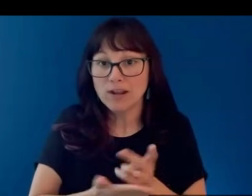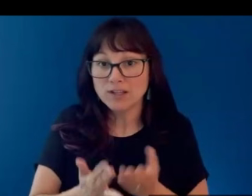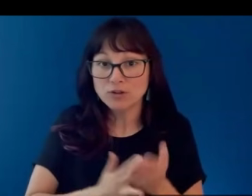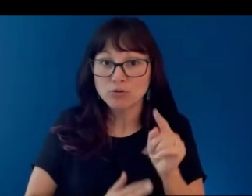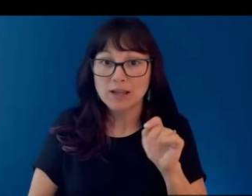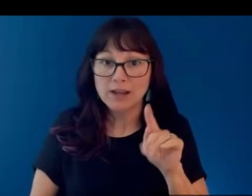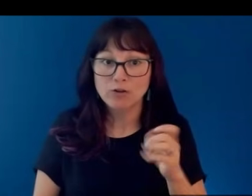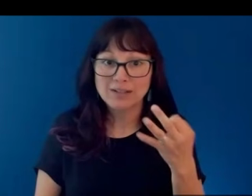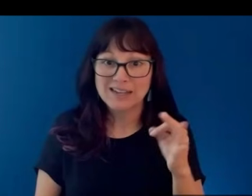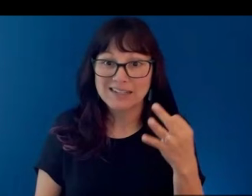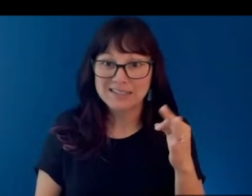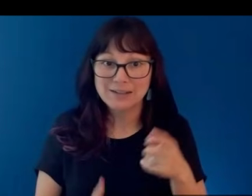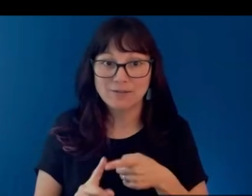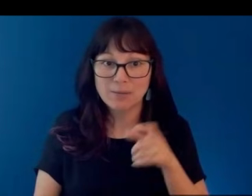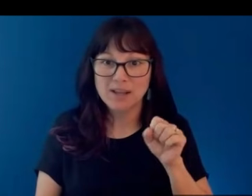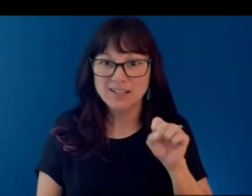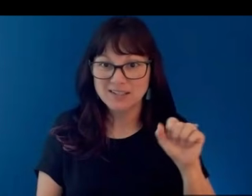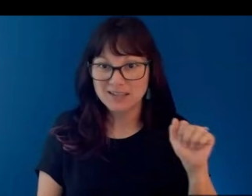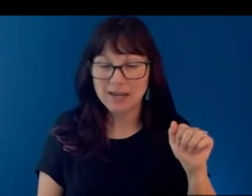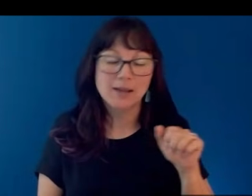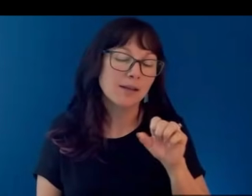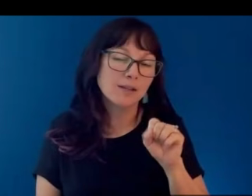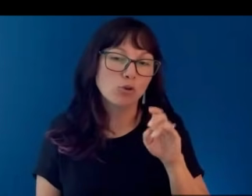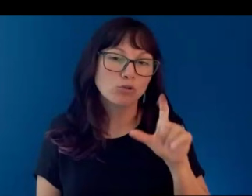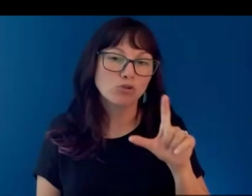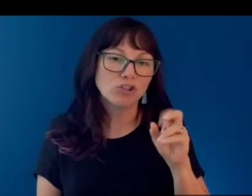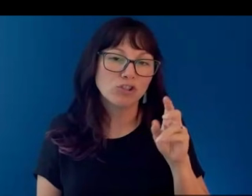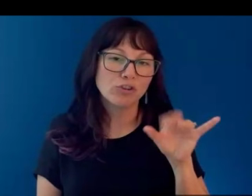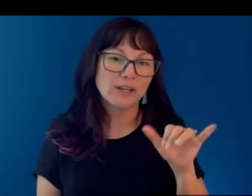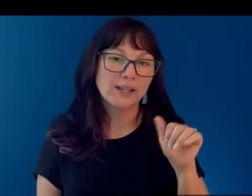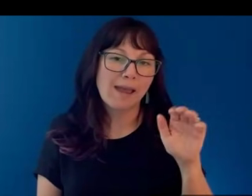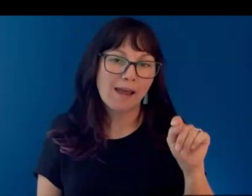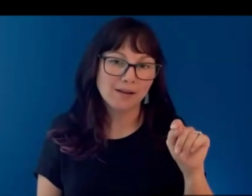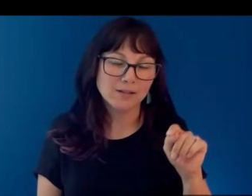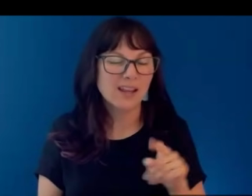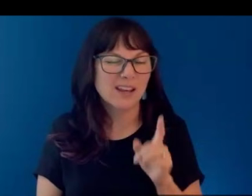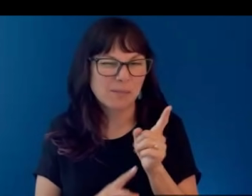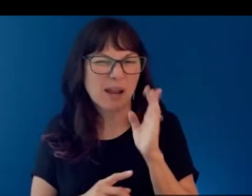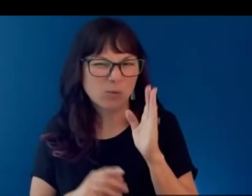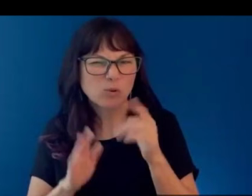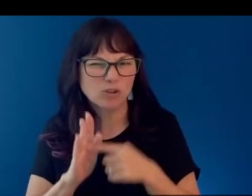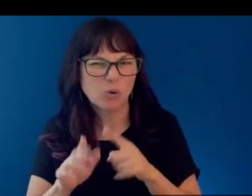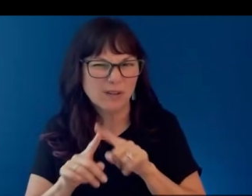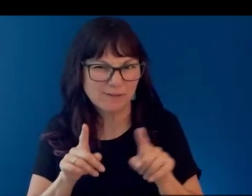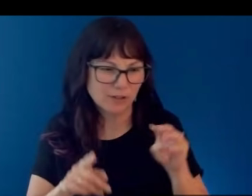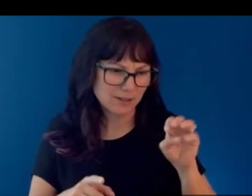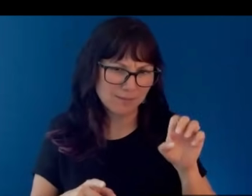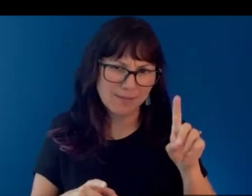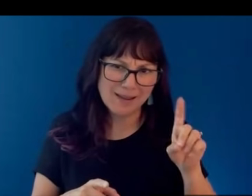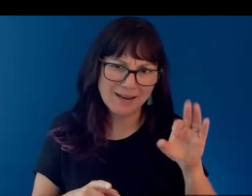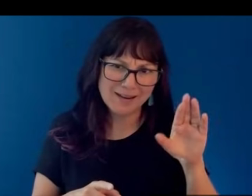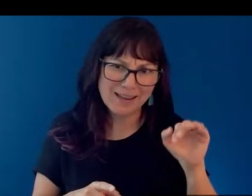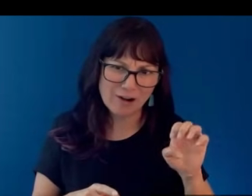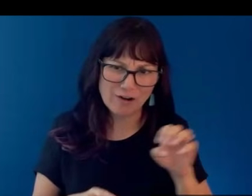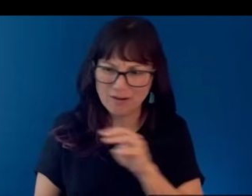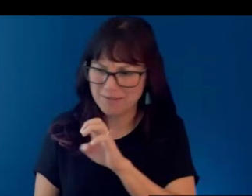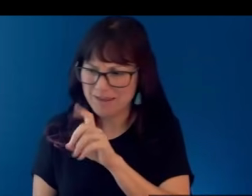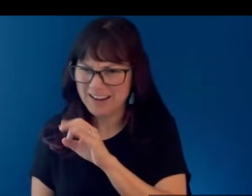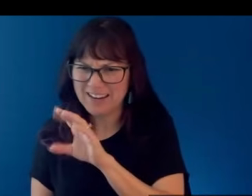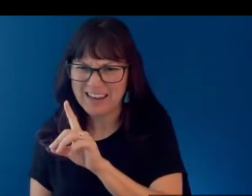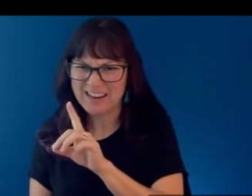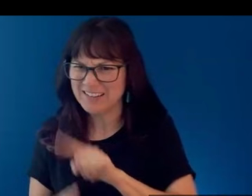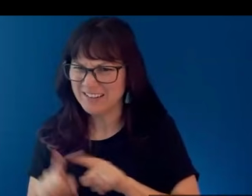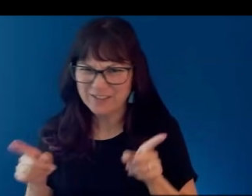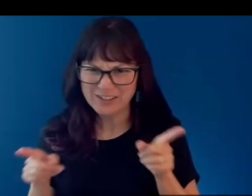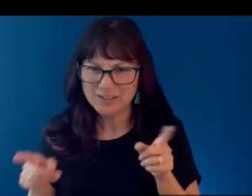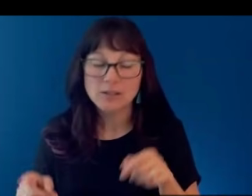Act. And in just a minute, I'll show you the differences between Medicare versus Medicaid. Now, Medicaid has different names